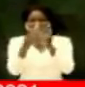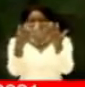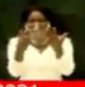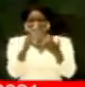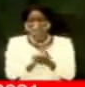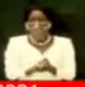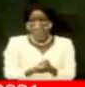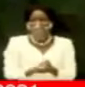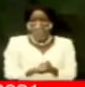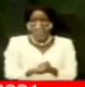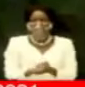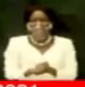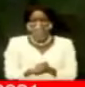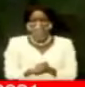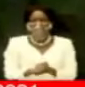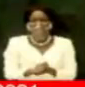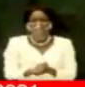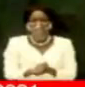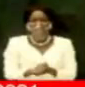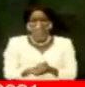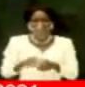25,129, and the last 24 hours,